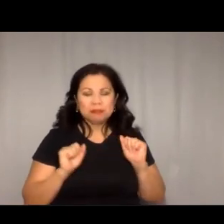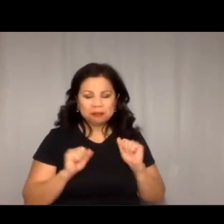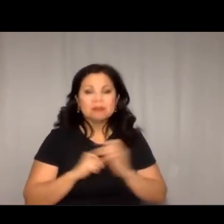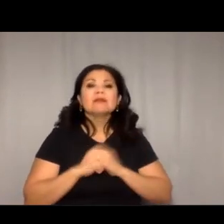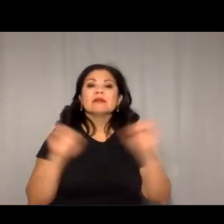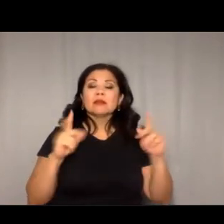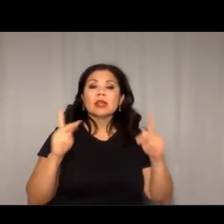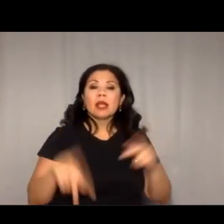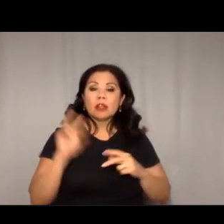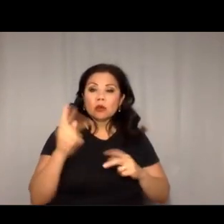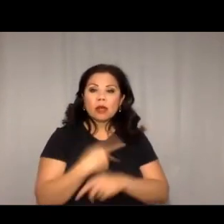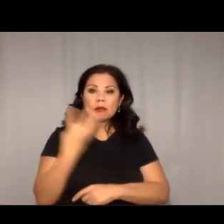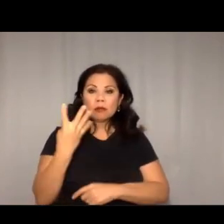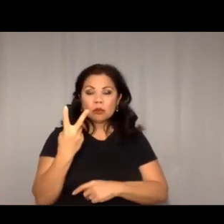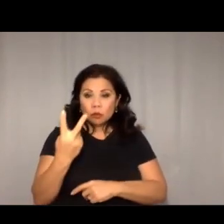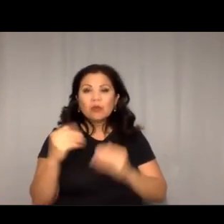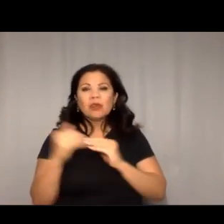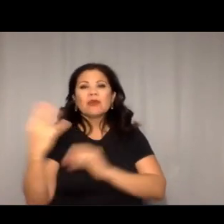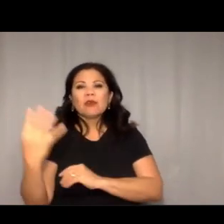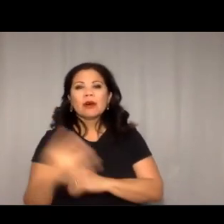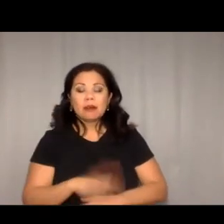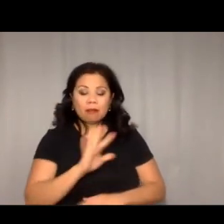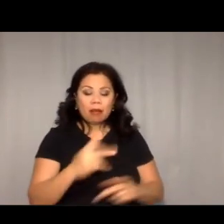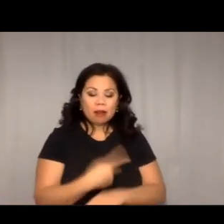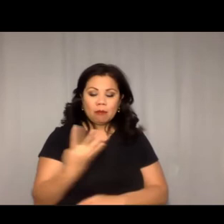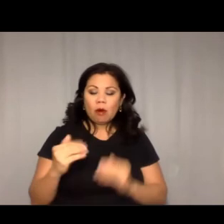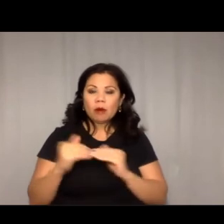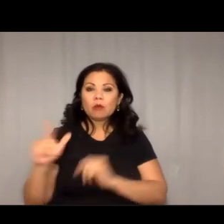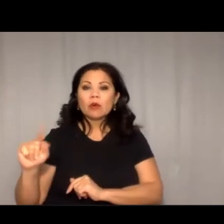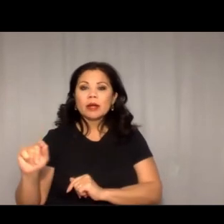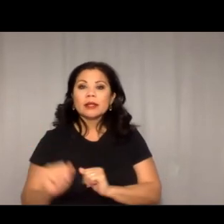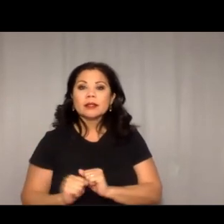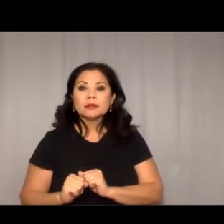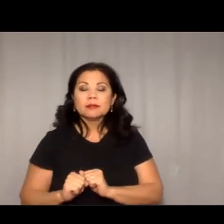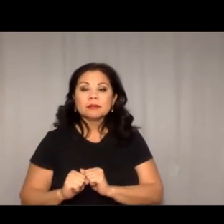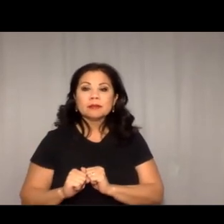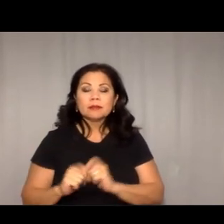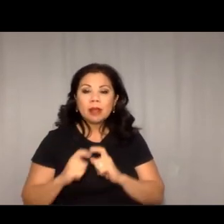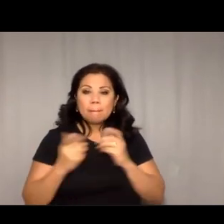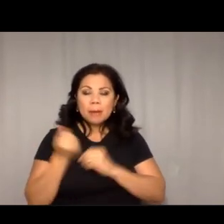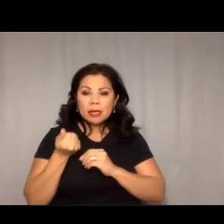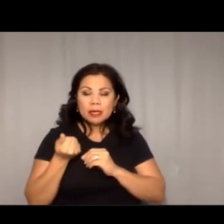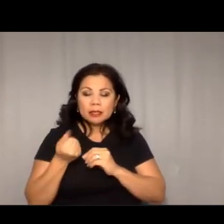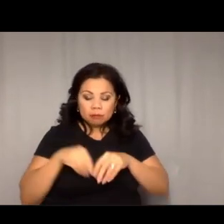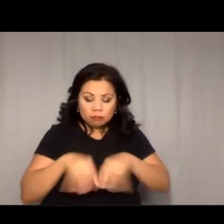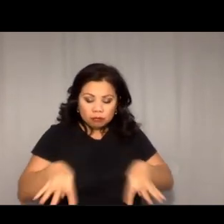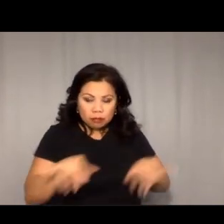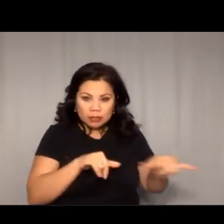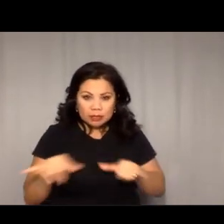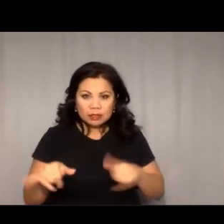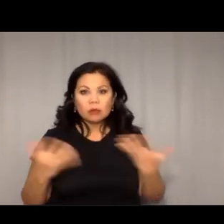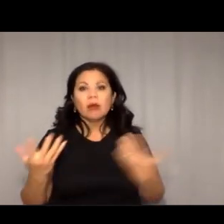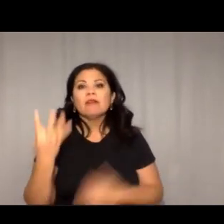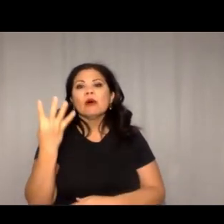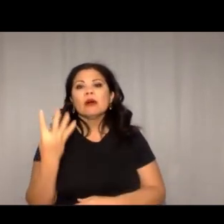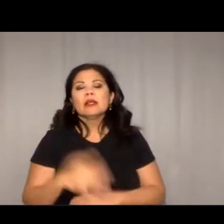All right. 2 times 2 is 4. 5 times 4 is 20. The biggest number they have in common is 4. So